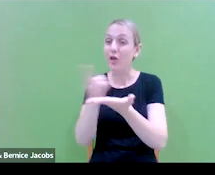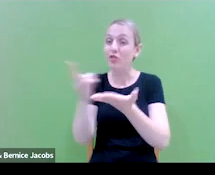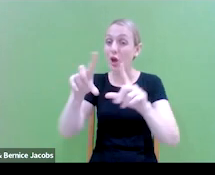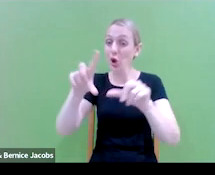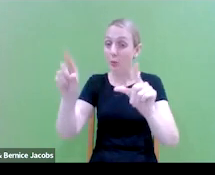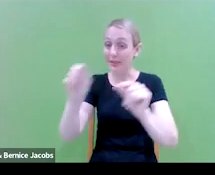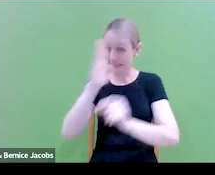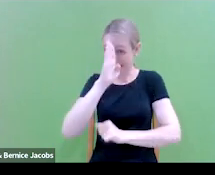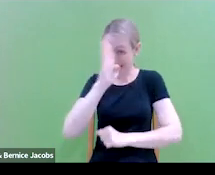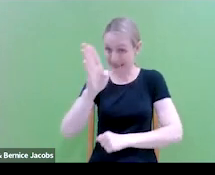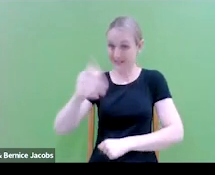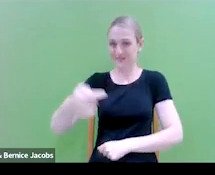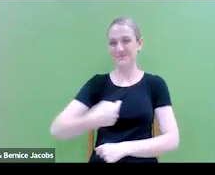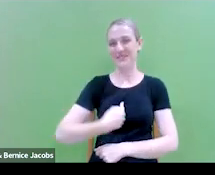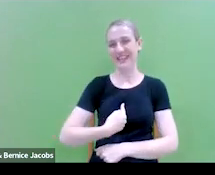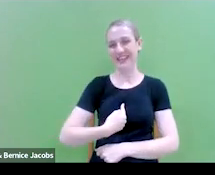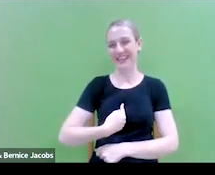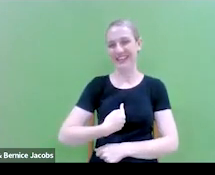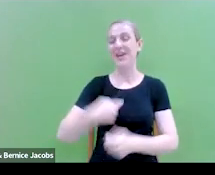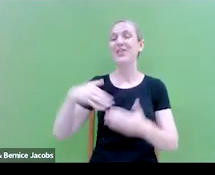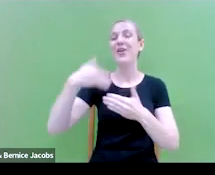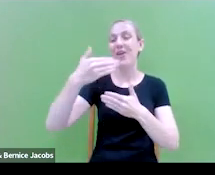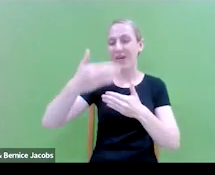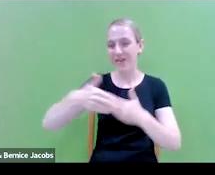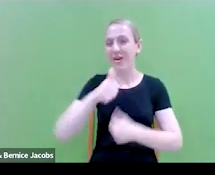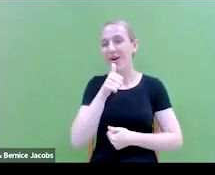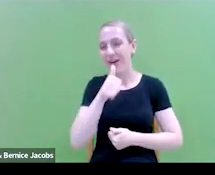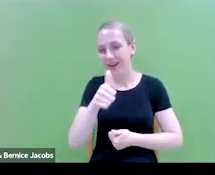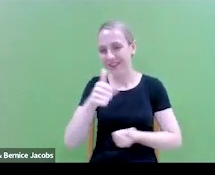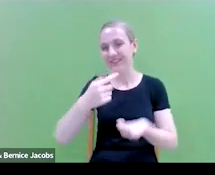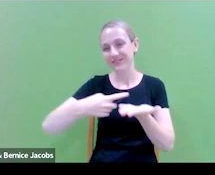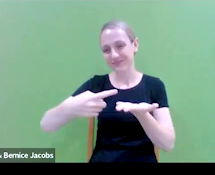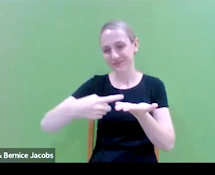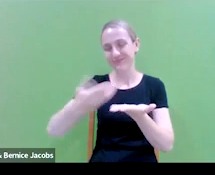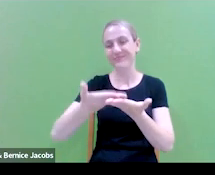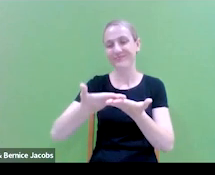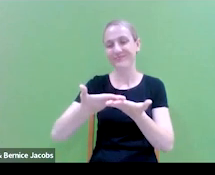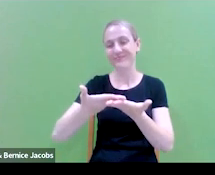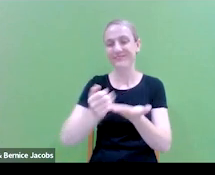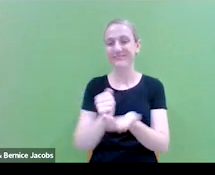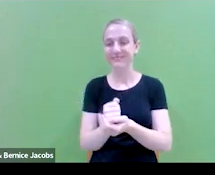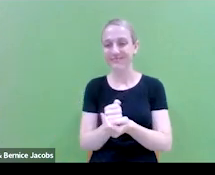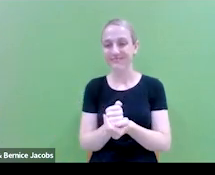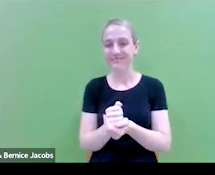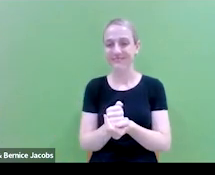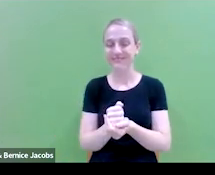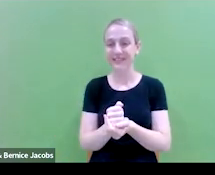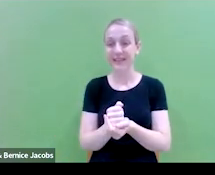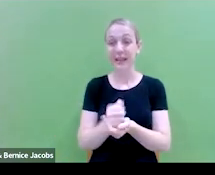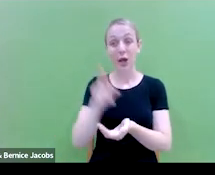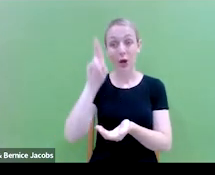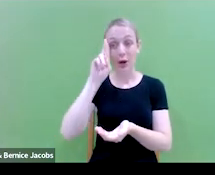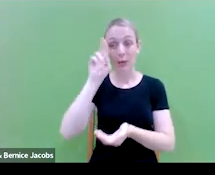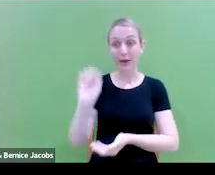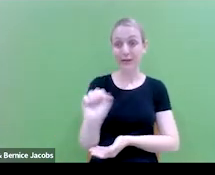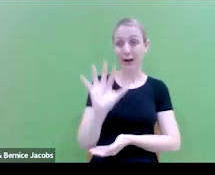directly. And we can address them at the end of the session. Because we are having our South African